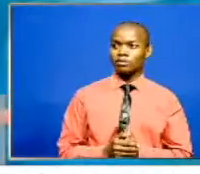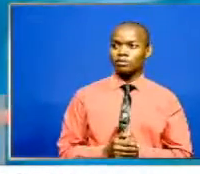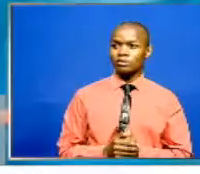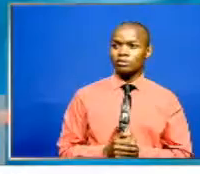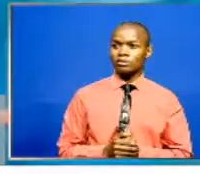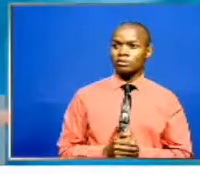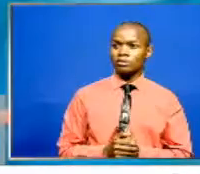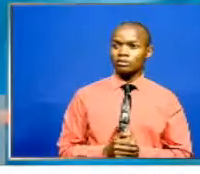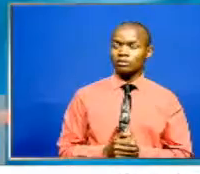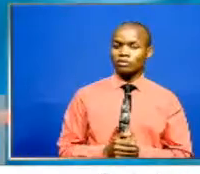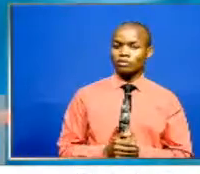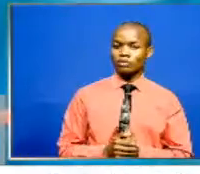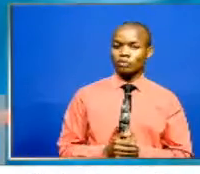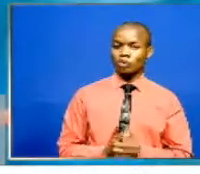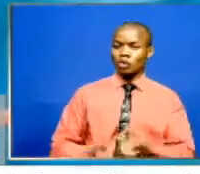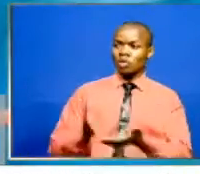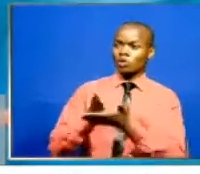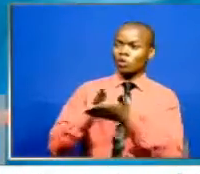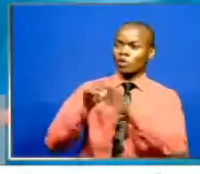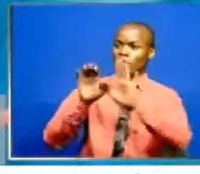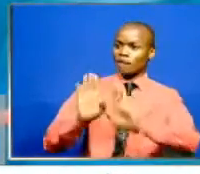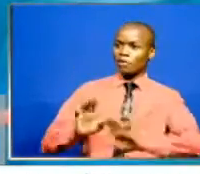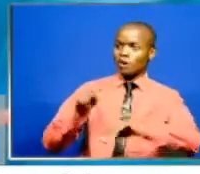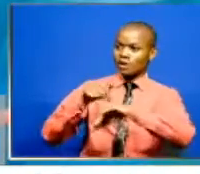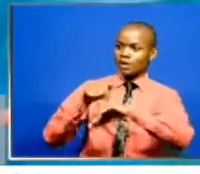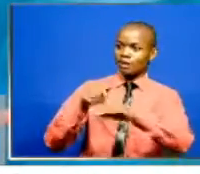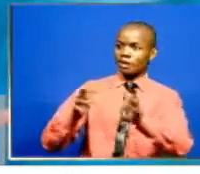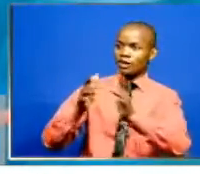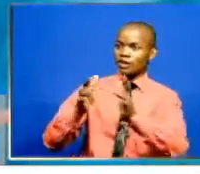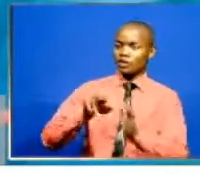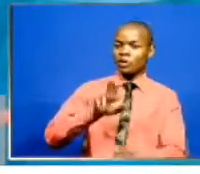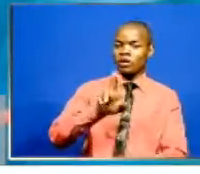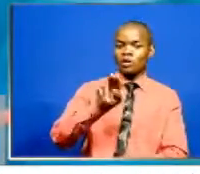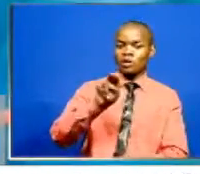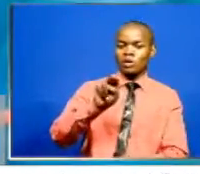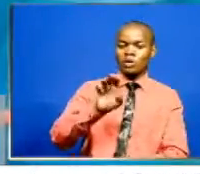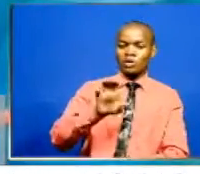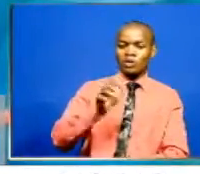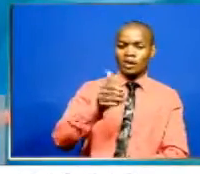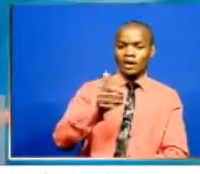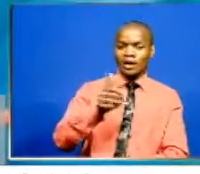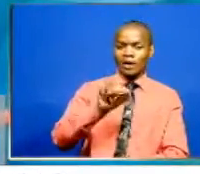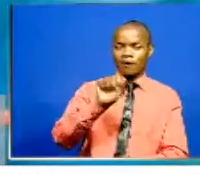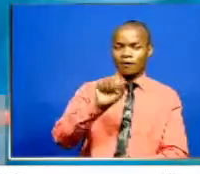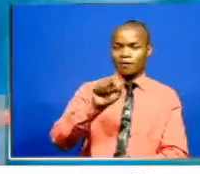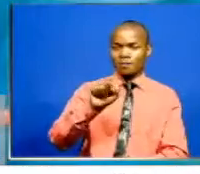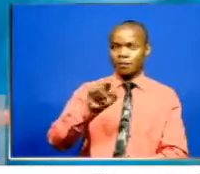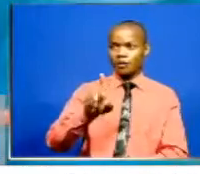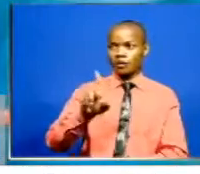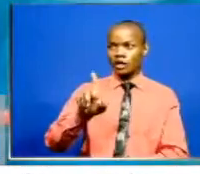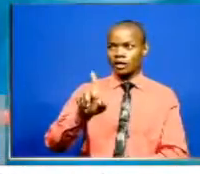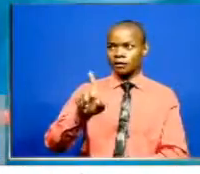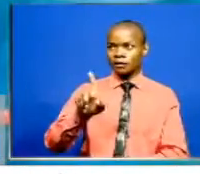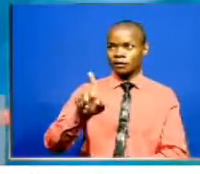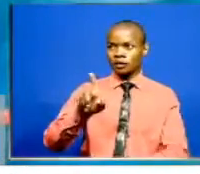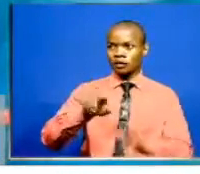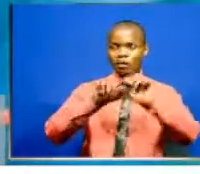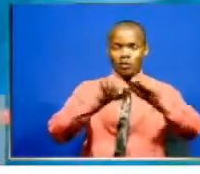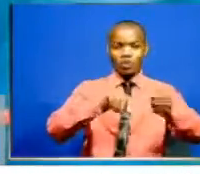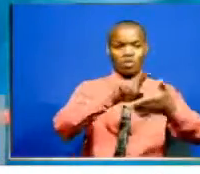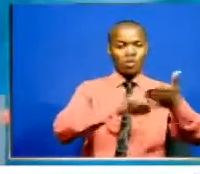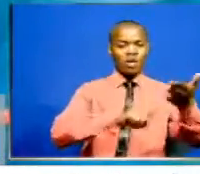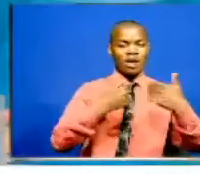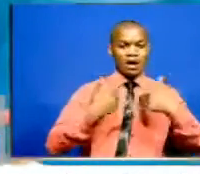a successful online UNEA 5.1 will be, what I've just